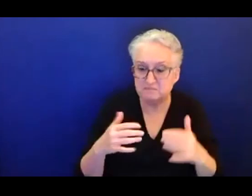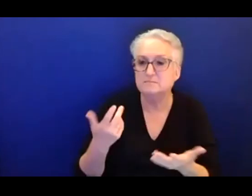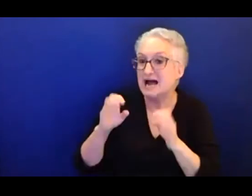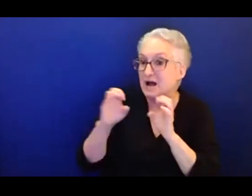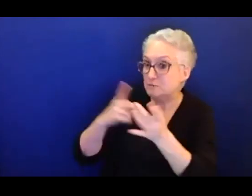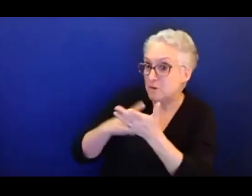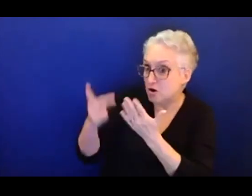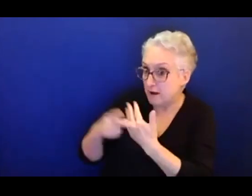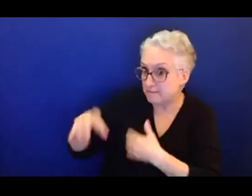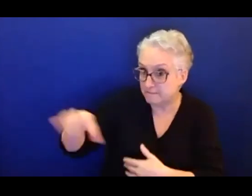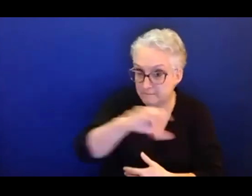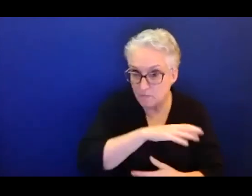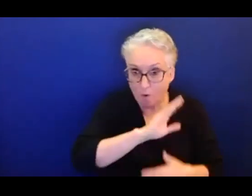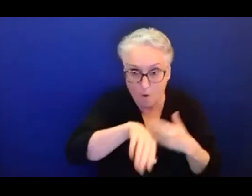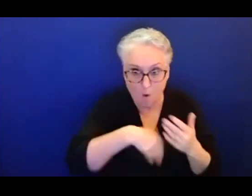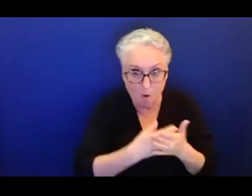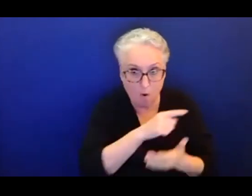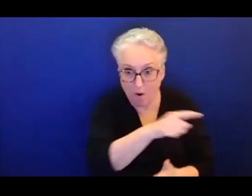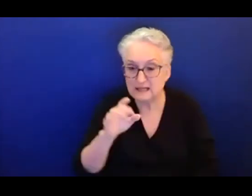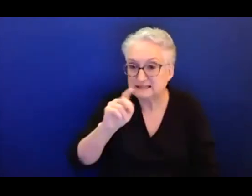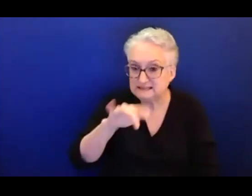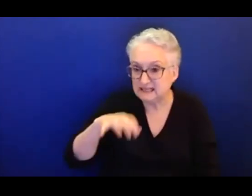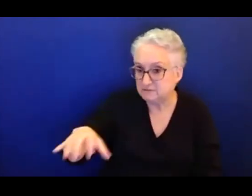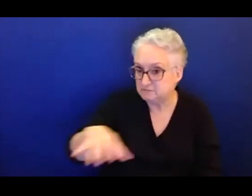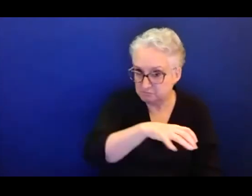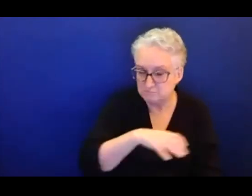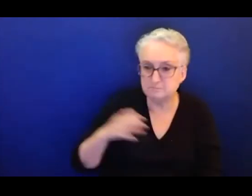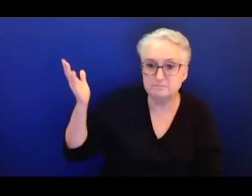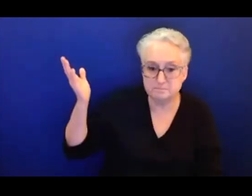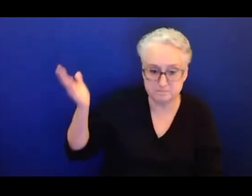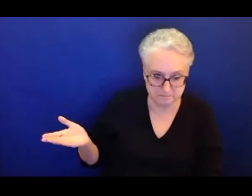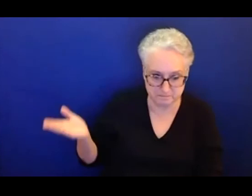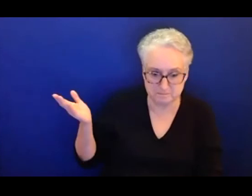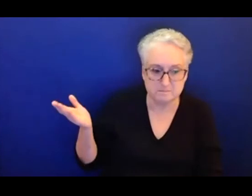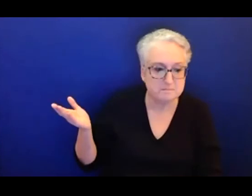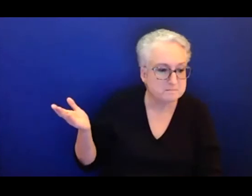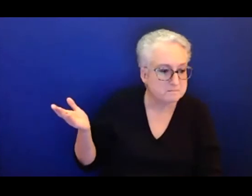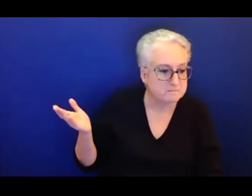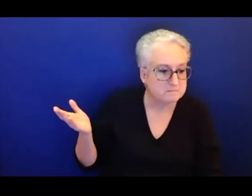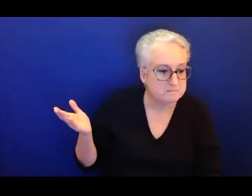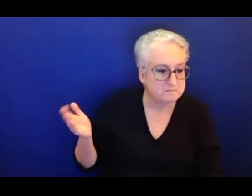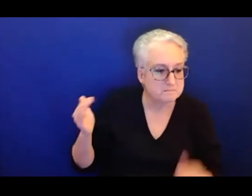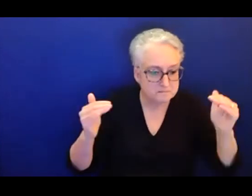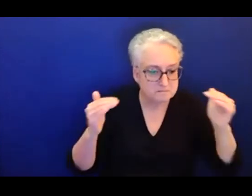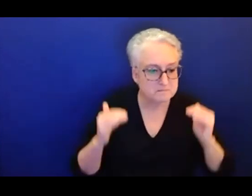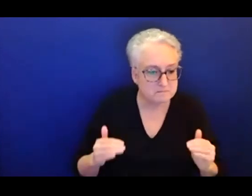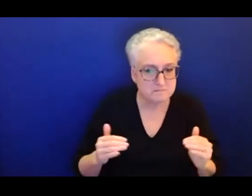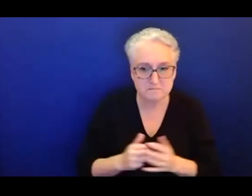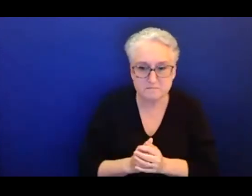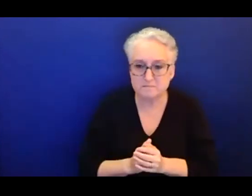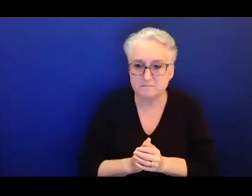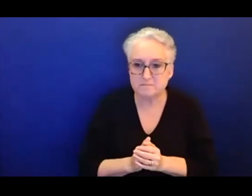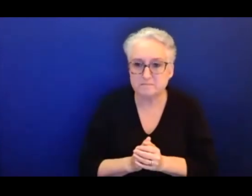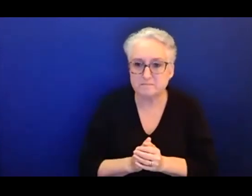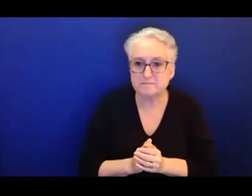civic engagement is our Mayor's Youth Advisory Group, or Youth Voice One Vision. That group provides